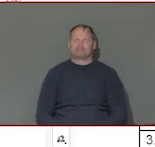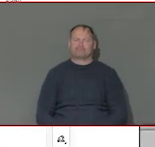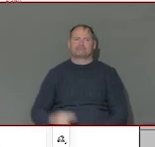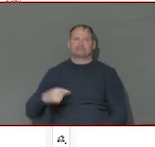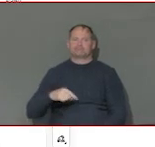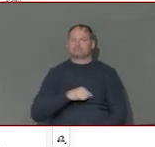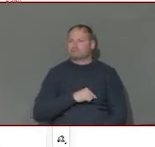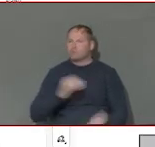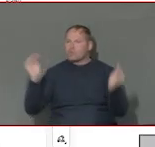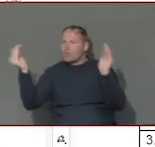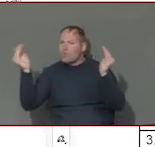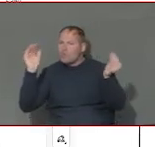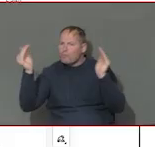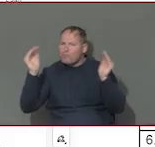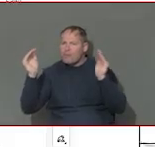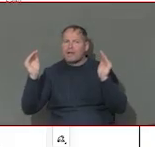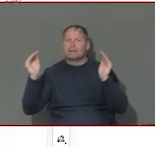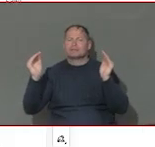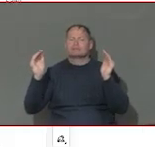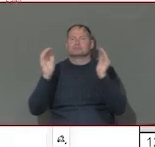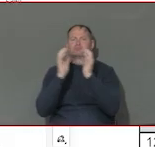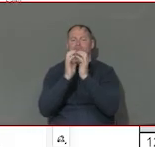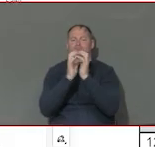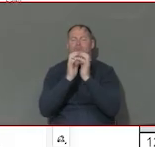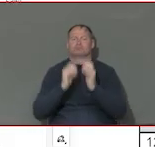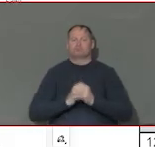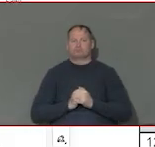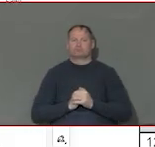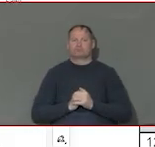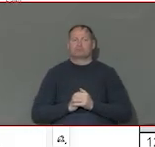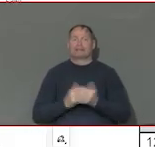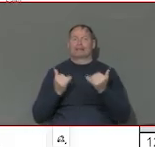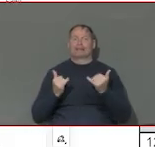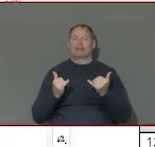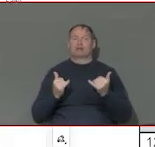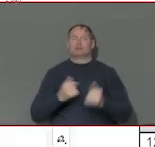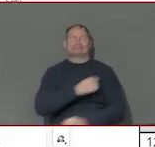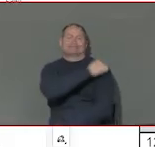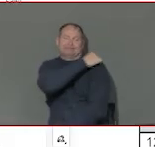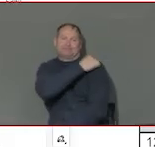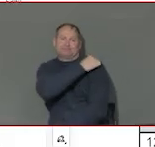at the skull. Then when we look at the spine,